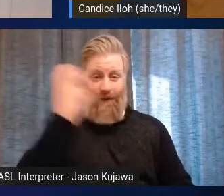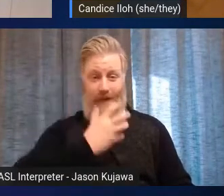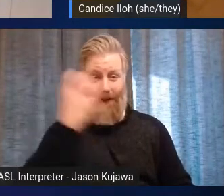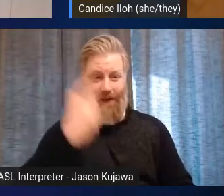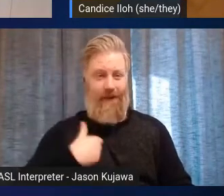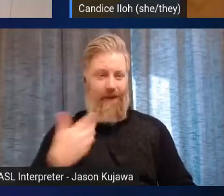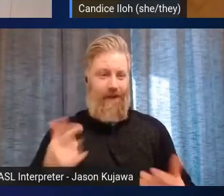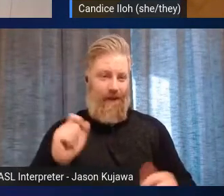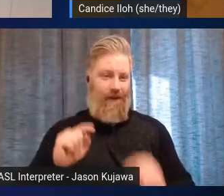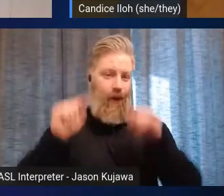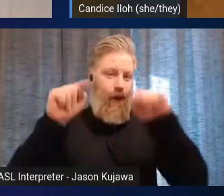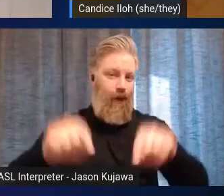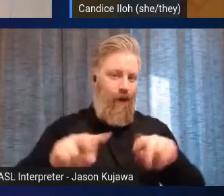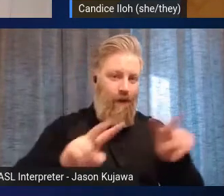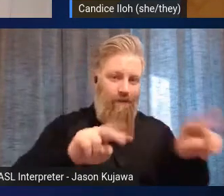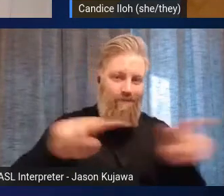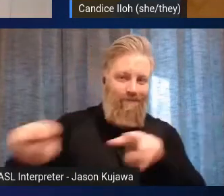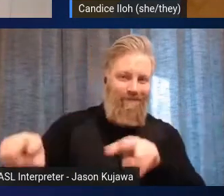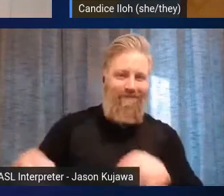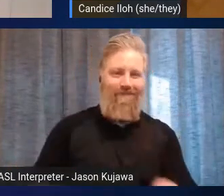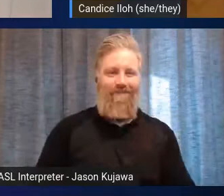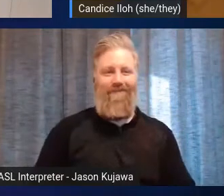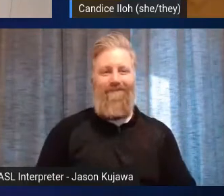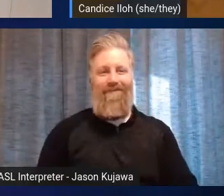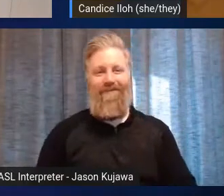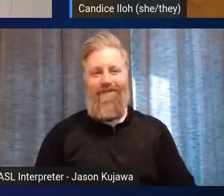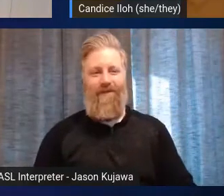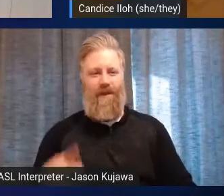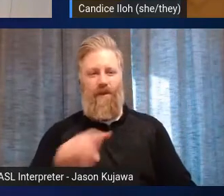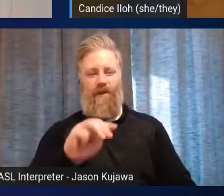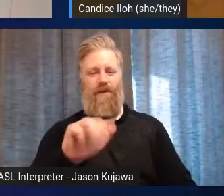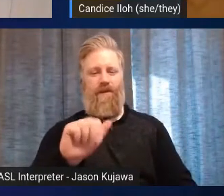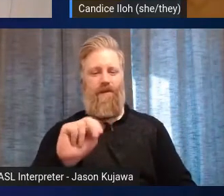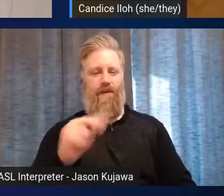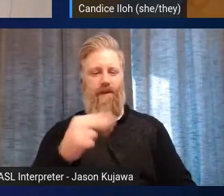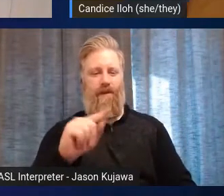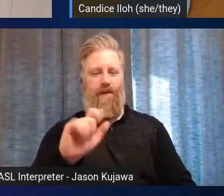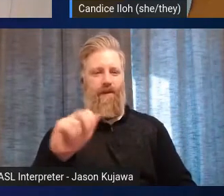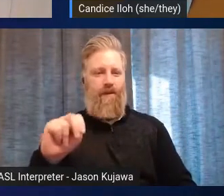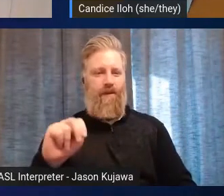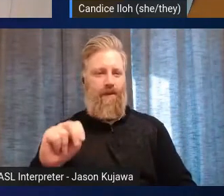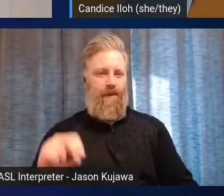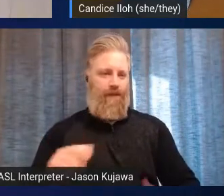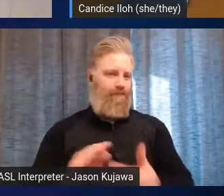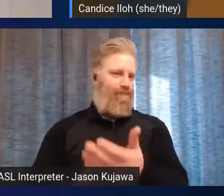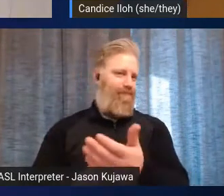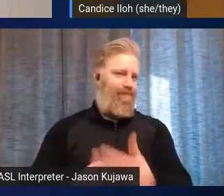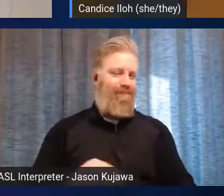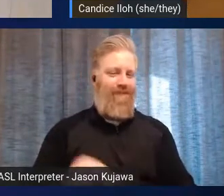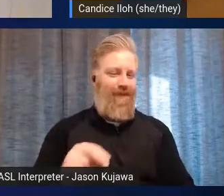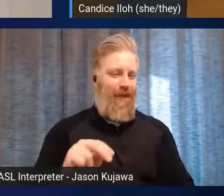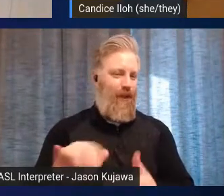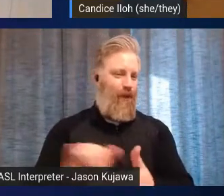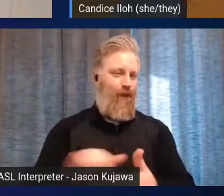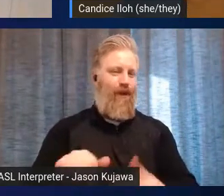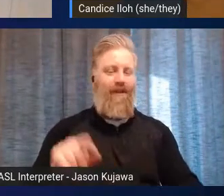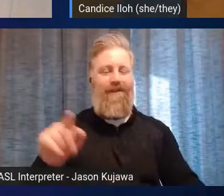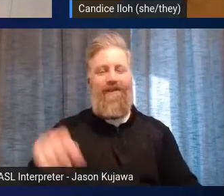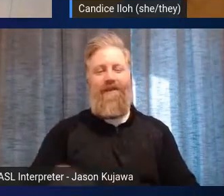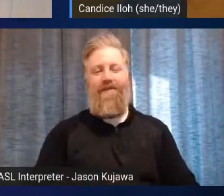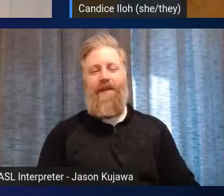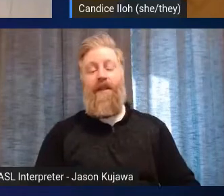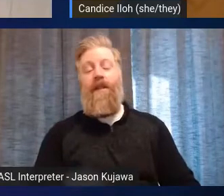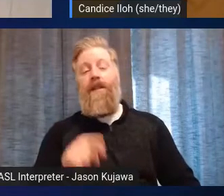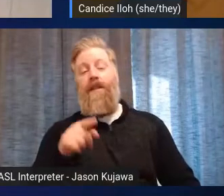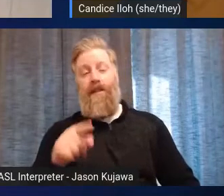check y'all out. City at School, it's in Manhattan. Shout out to Manhattan, shout out to New York City. Did you see your writing, this